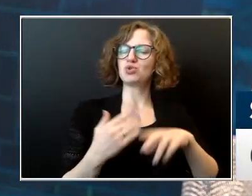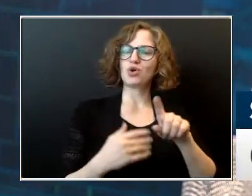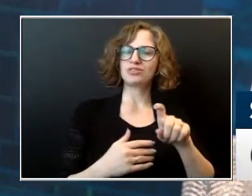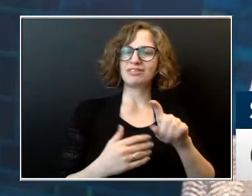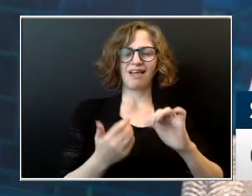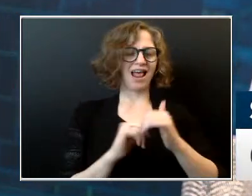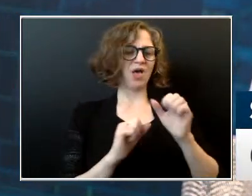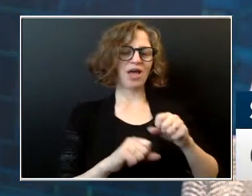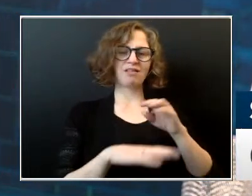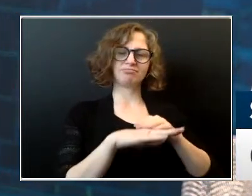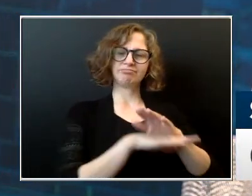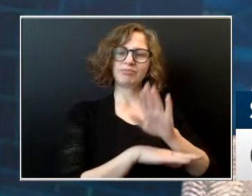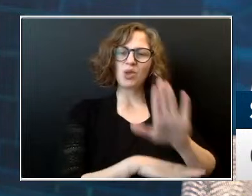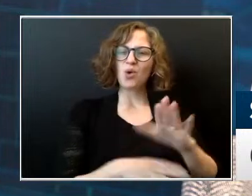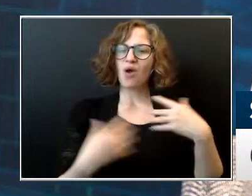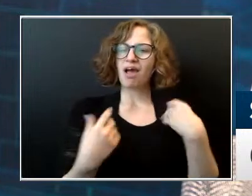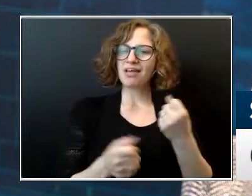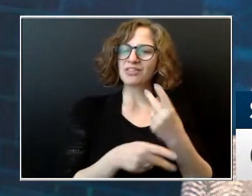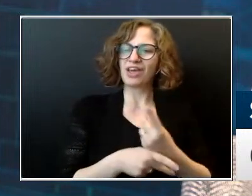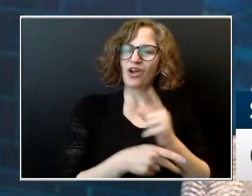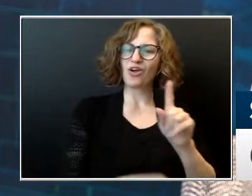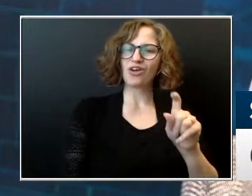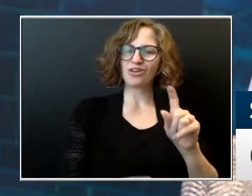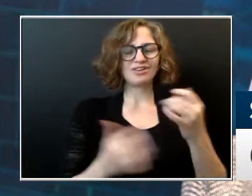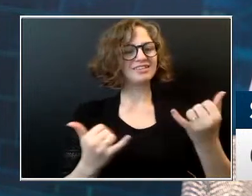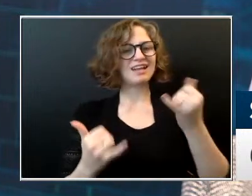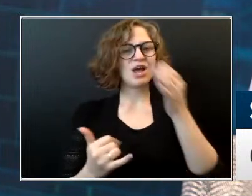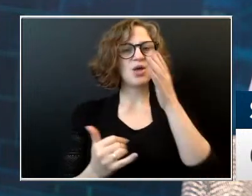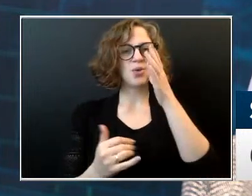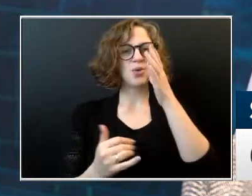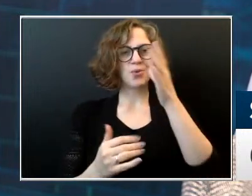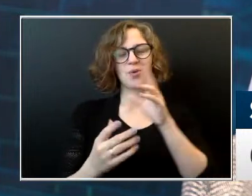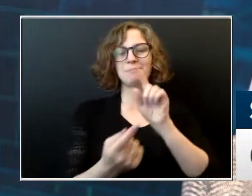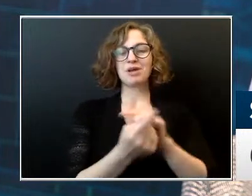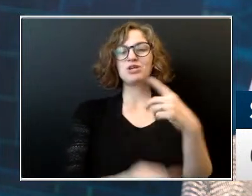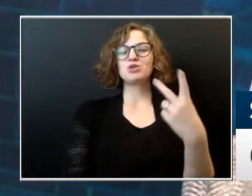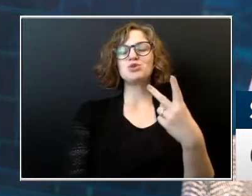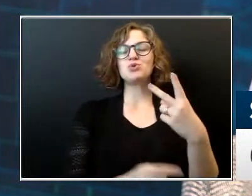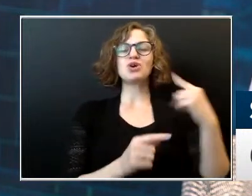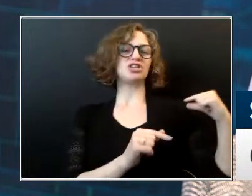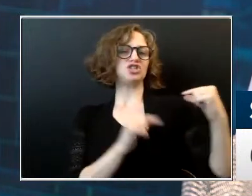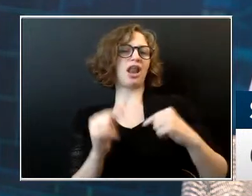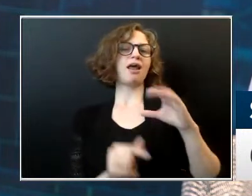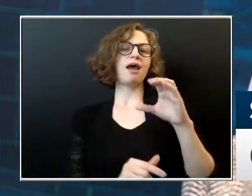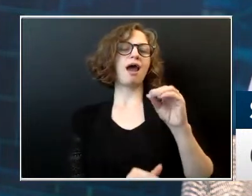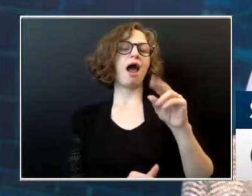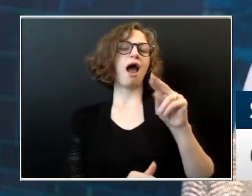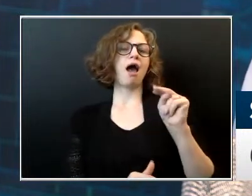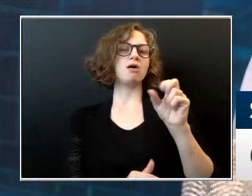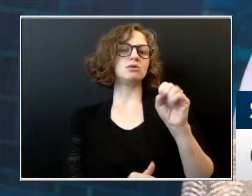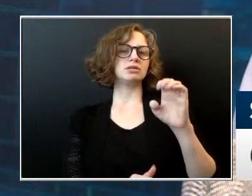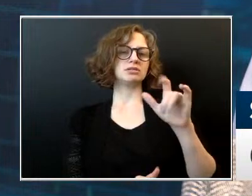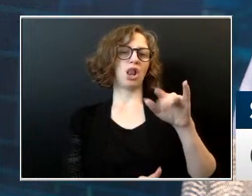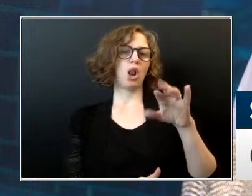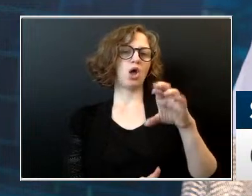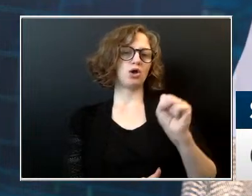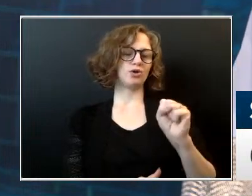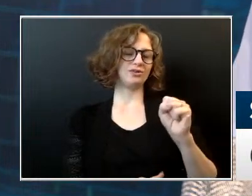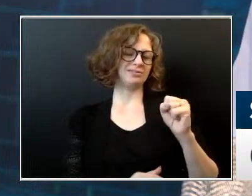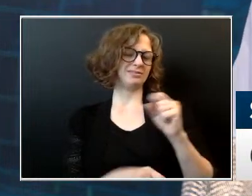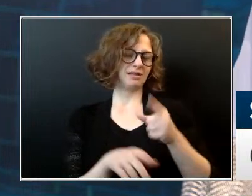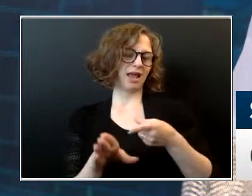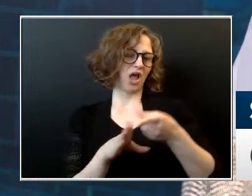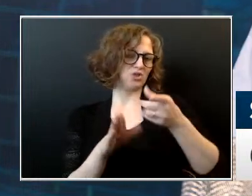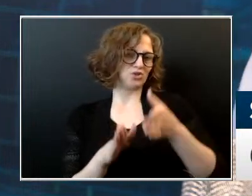children? Today we're meeting two genetic counselors who will give us a peek into how they make patients make sense of their